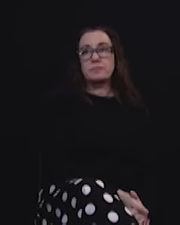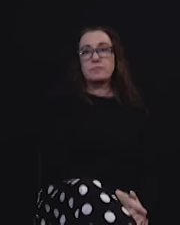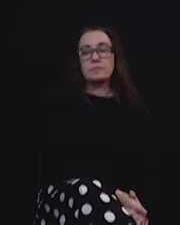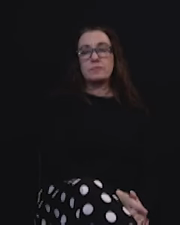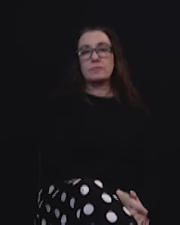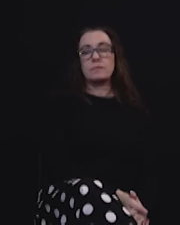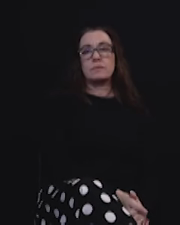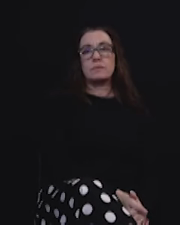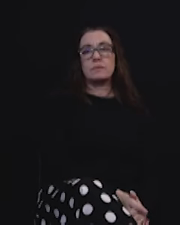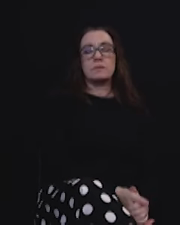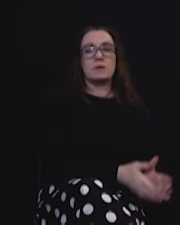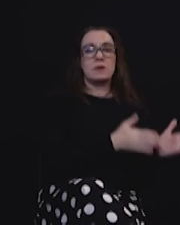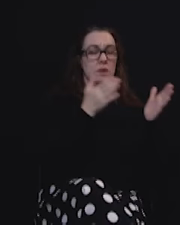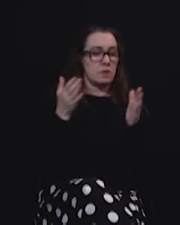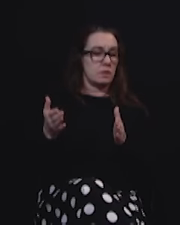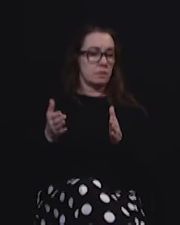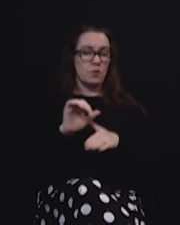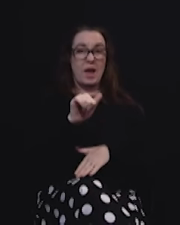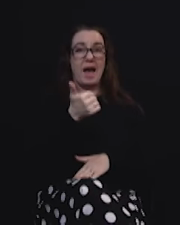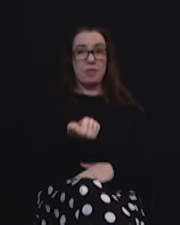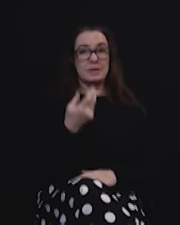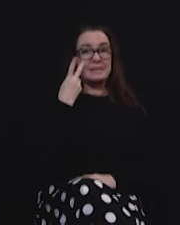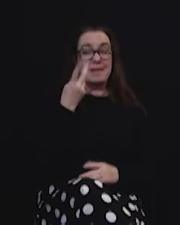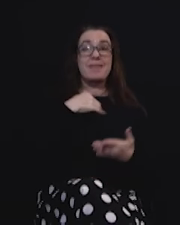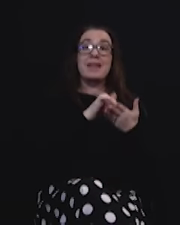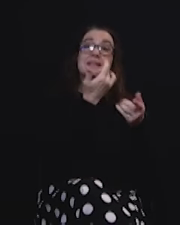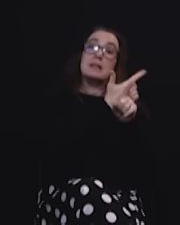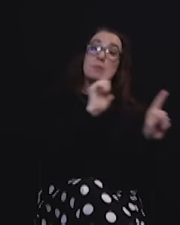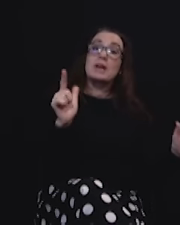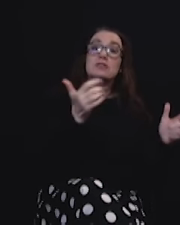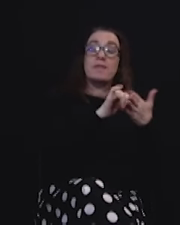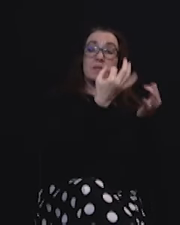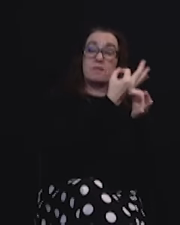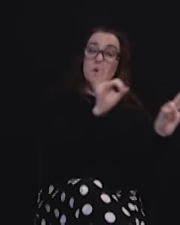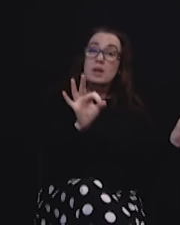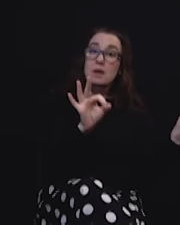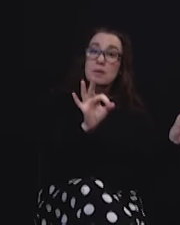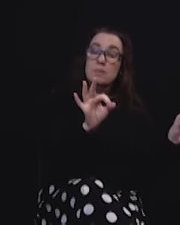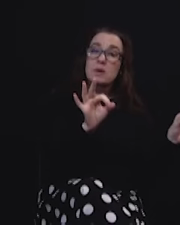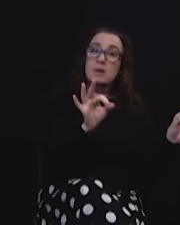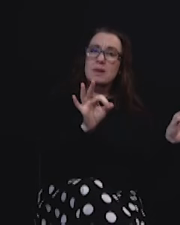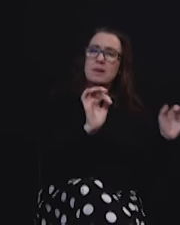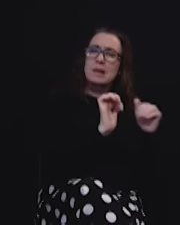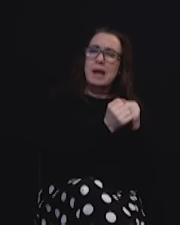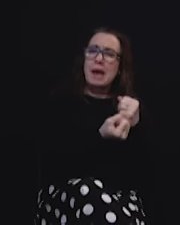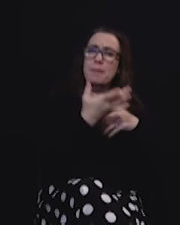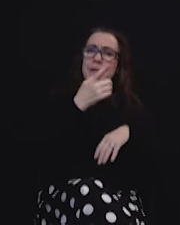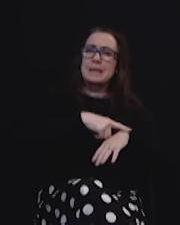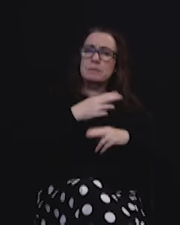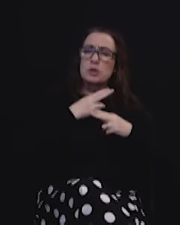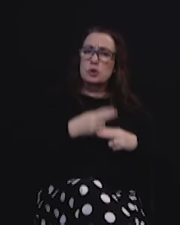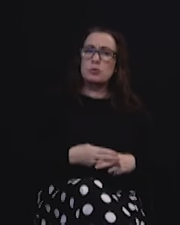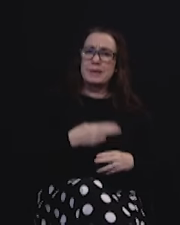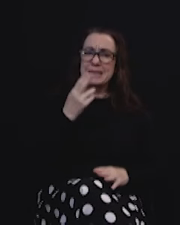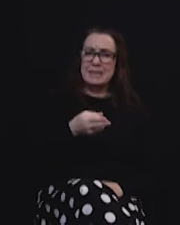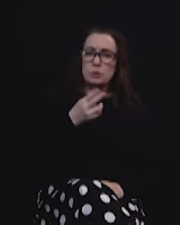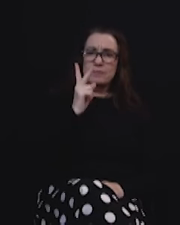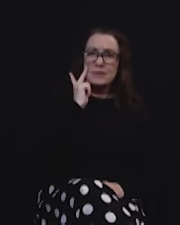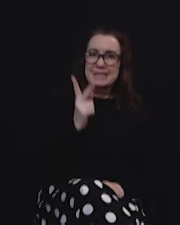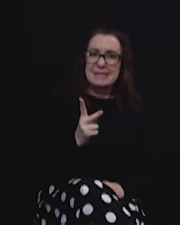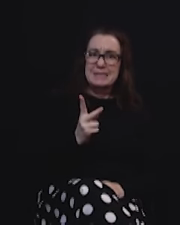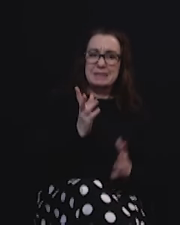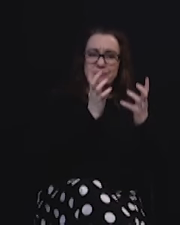It's horrifying to some, Brian, but to others, they think that's liberation. They think that's freedom. And how many times in human history do we watch that